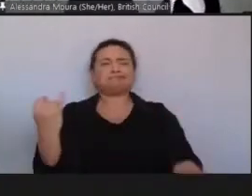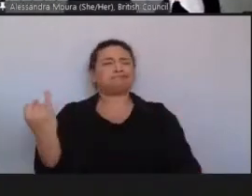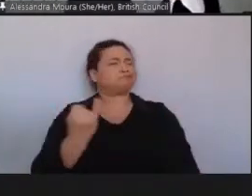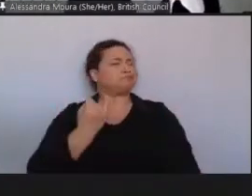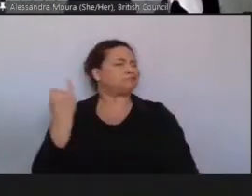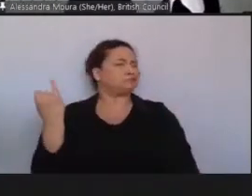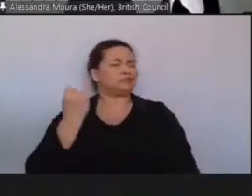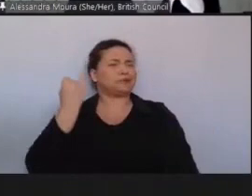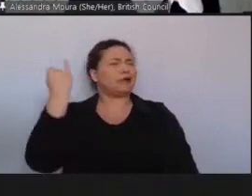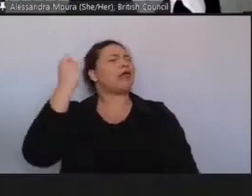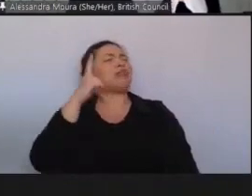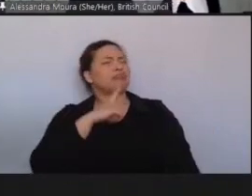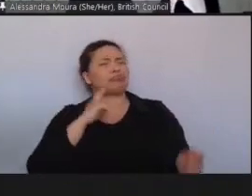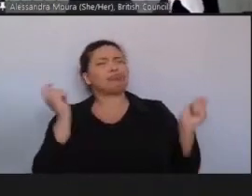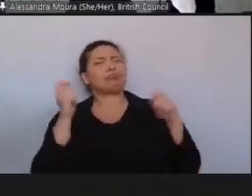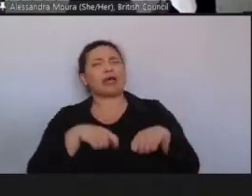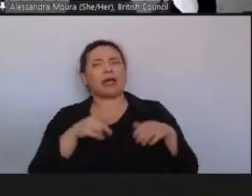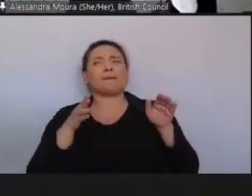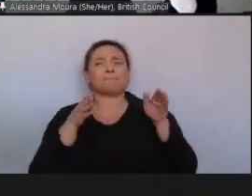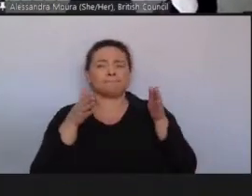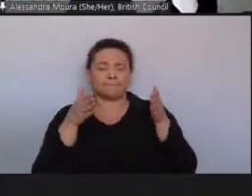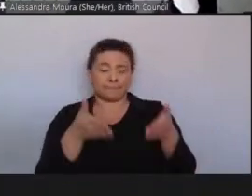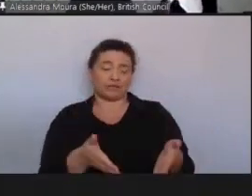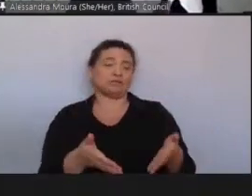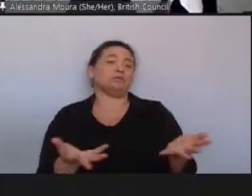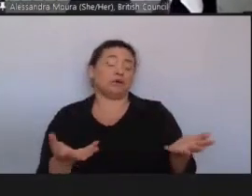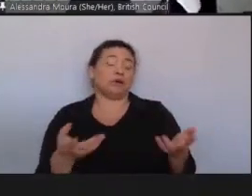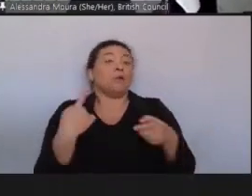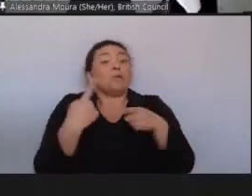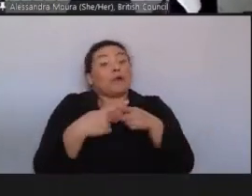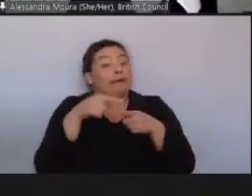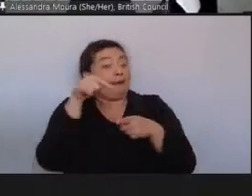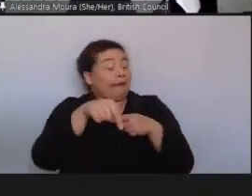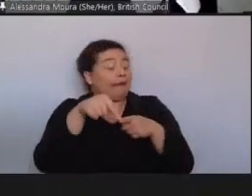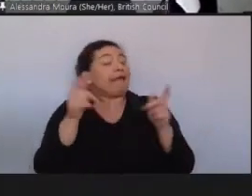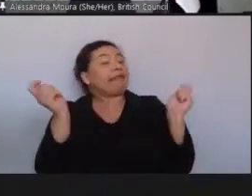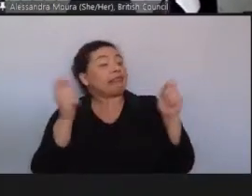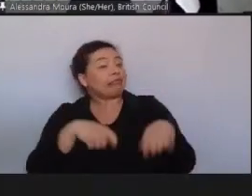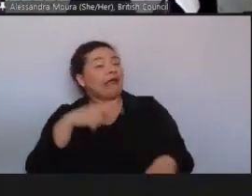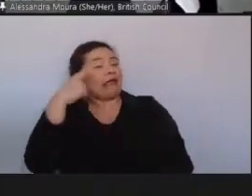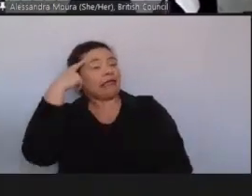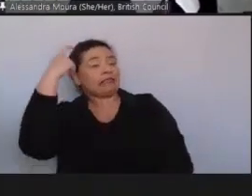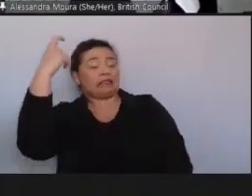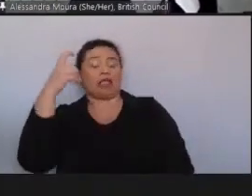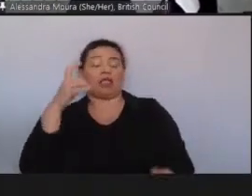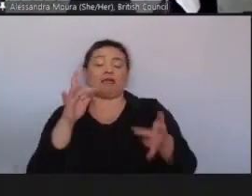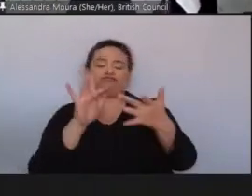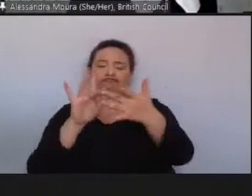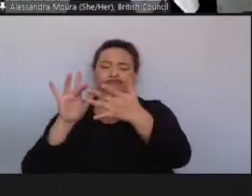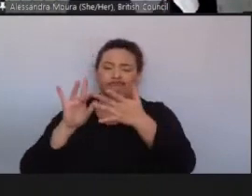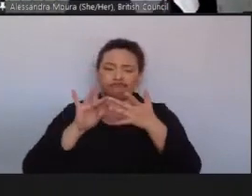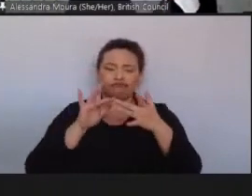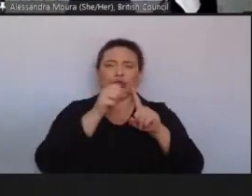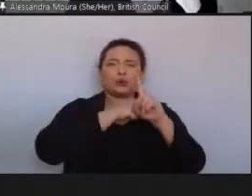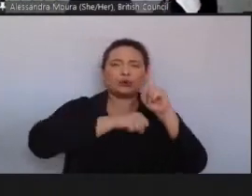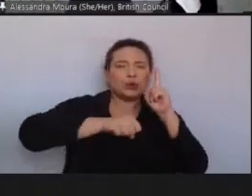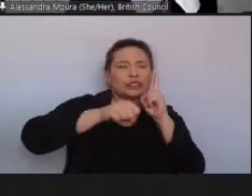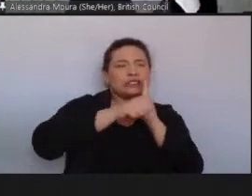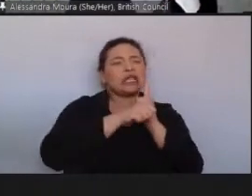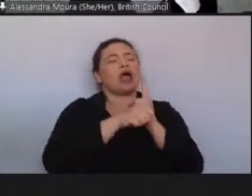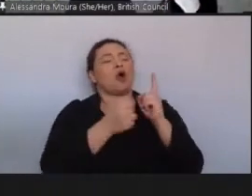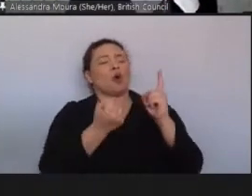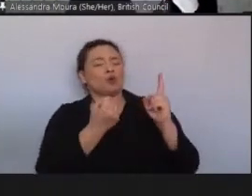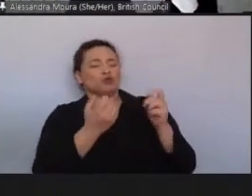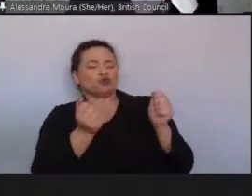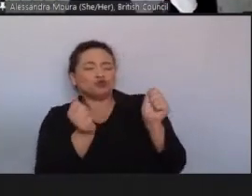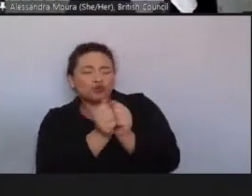an idea, apart from just socially interacting with your colleagues, other teachers, etc. You can get an ideas that